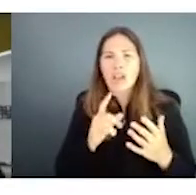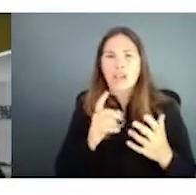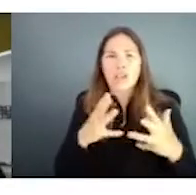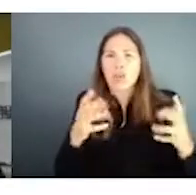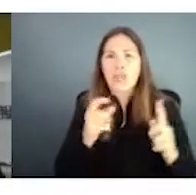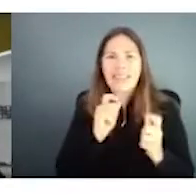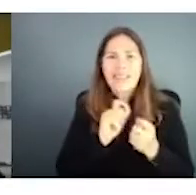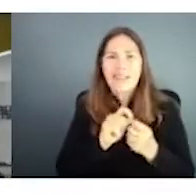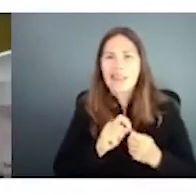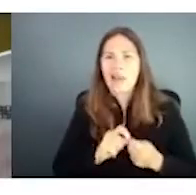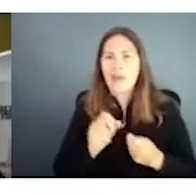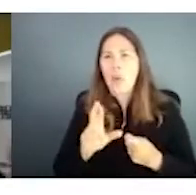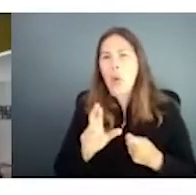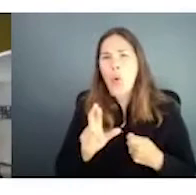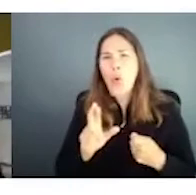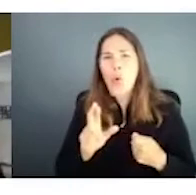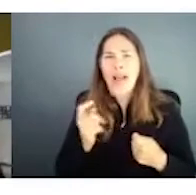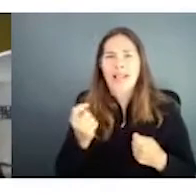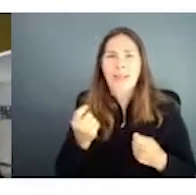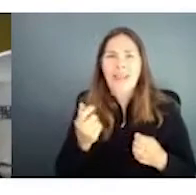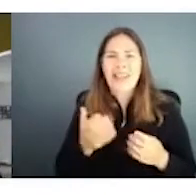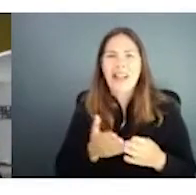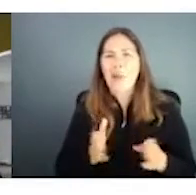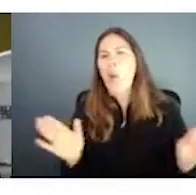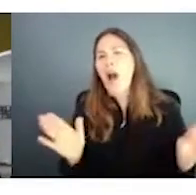bit wide of the scope.